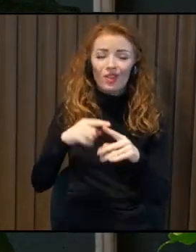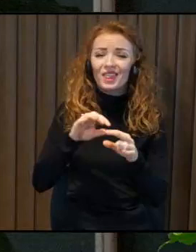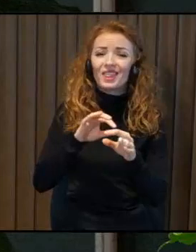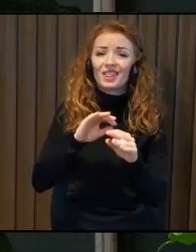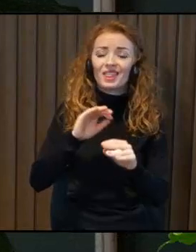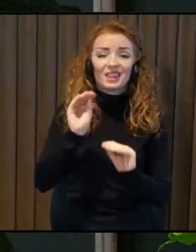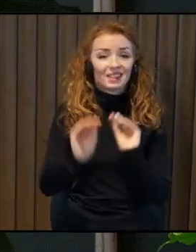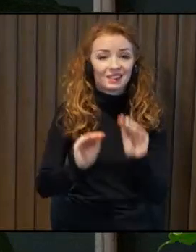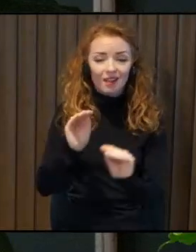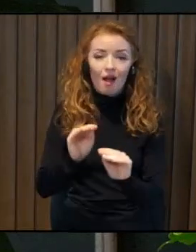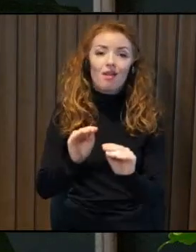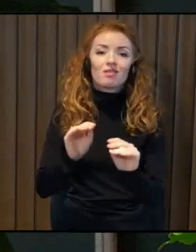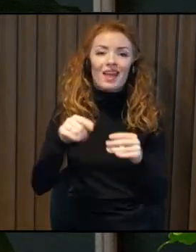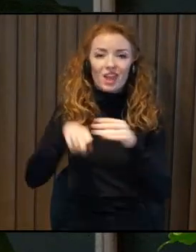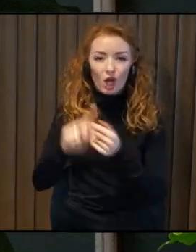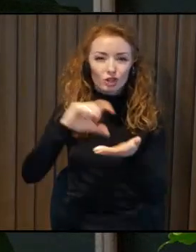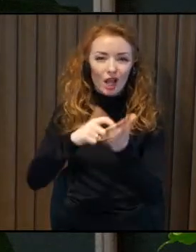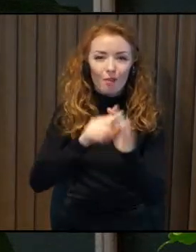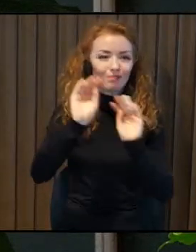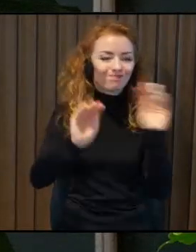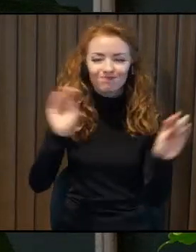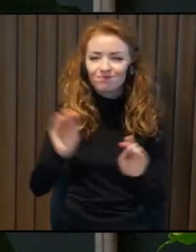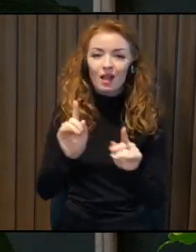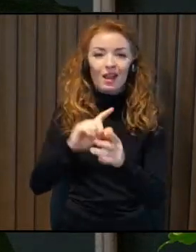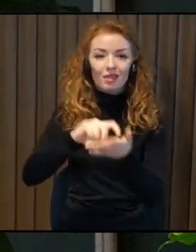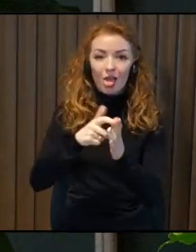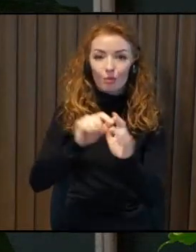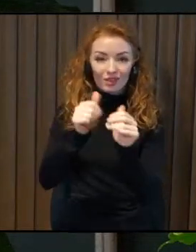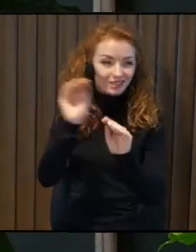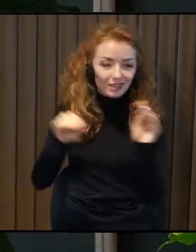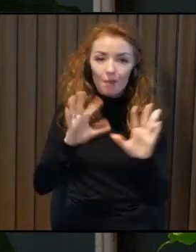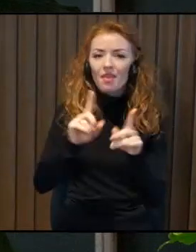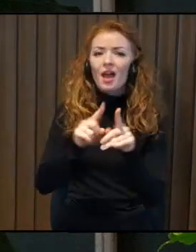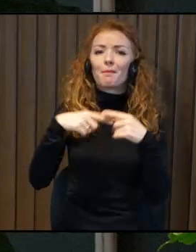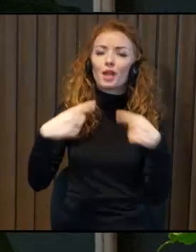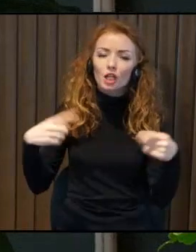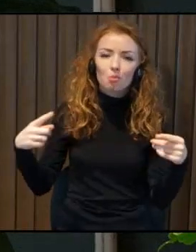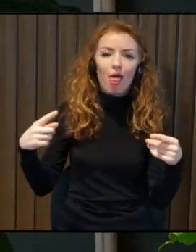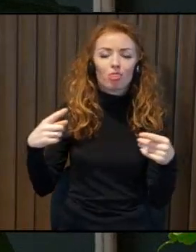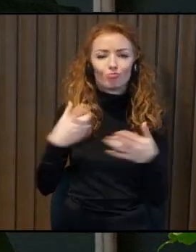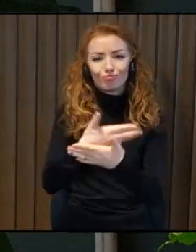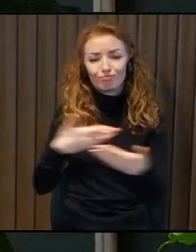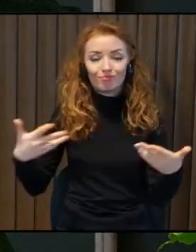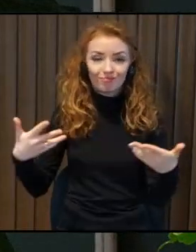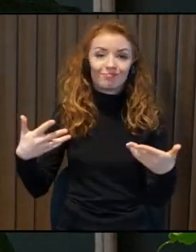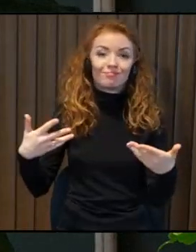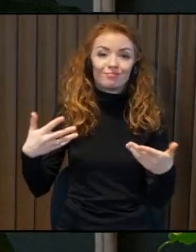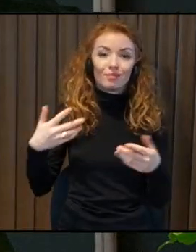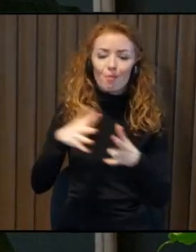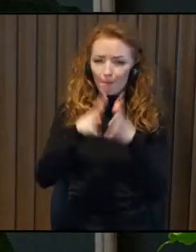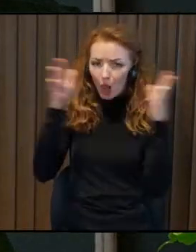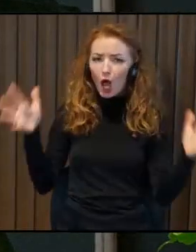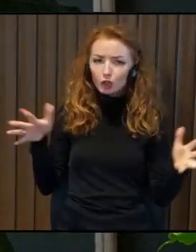issues have been topical not only some time before, but also now. So